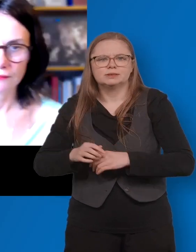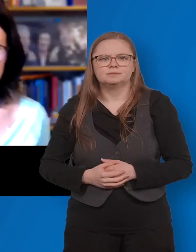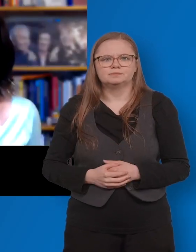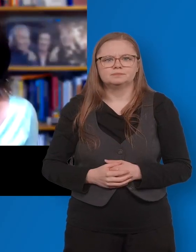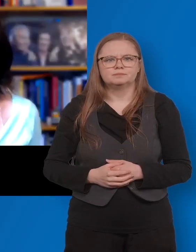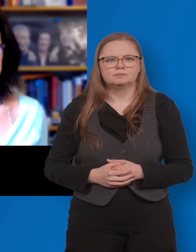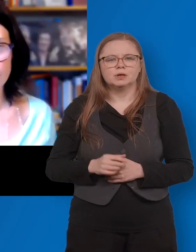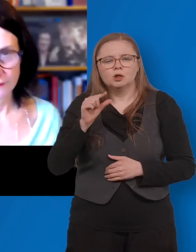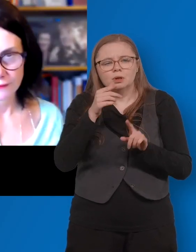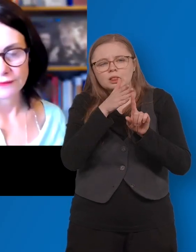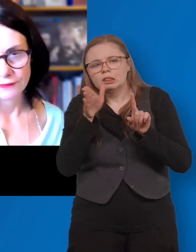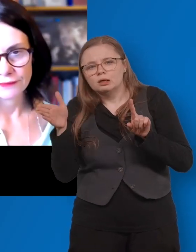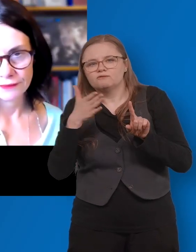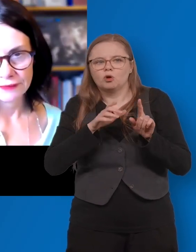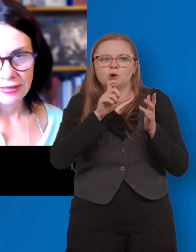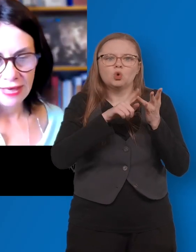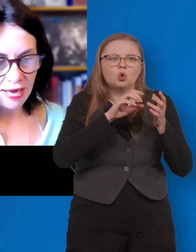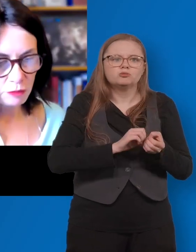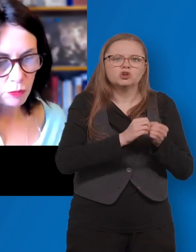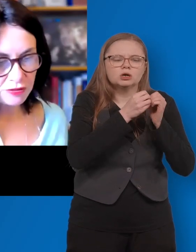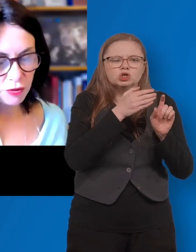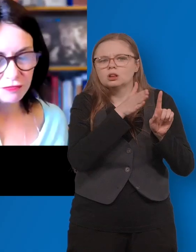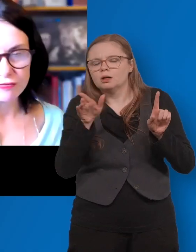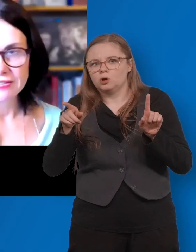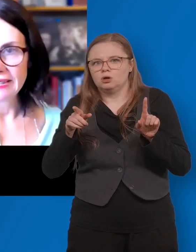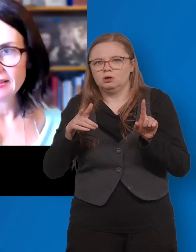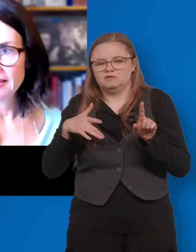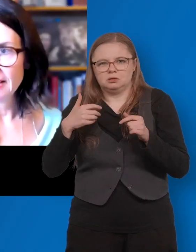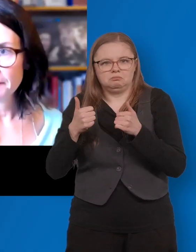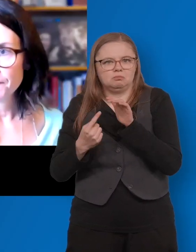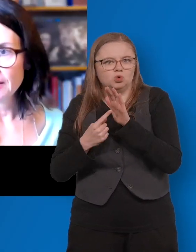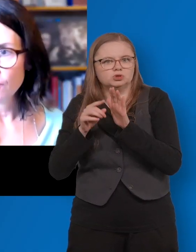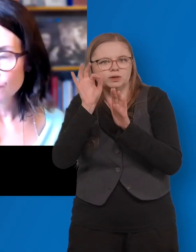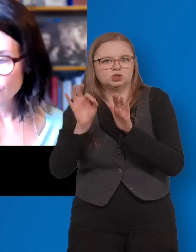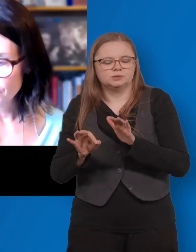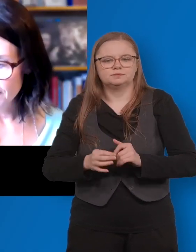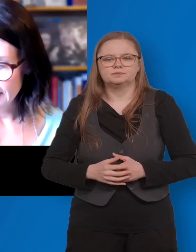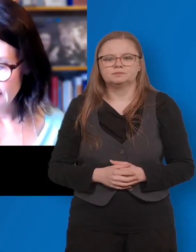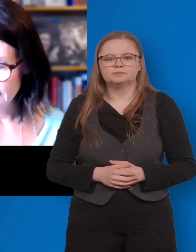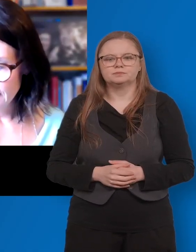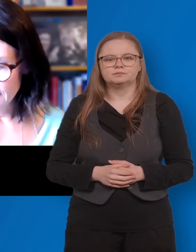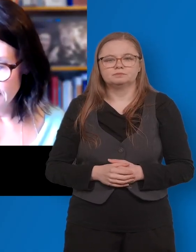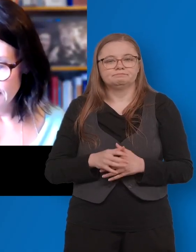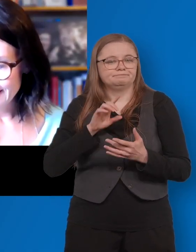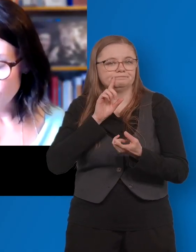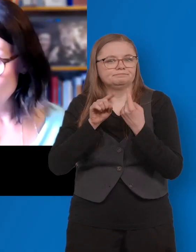it's a question definitely worth asking. What we've seen a lot over